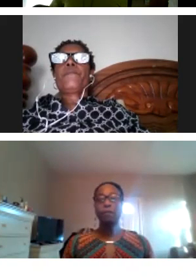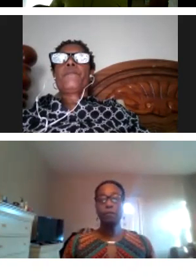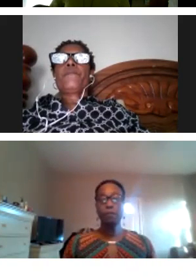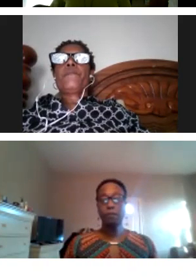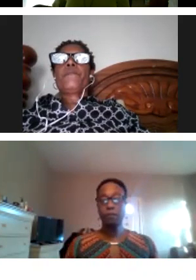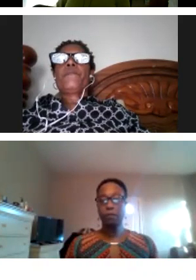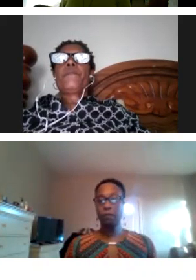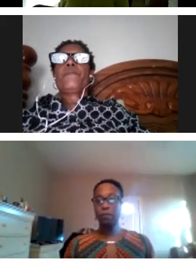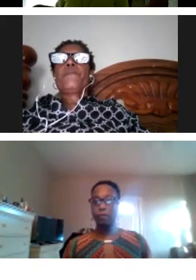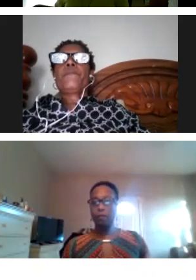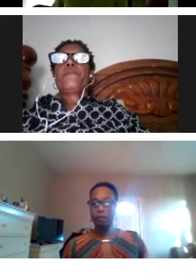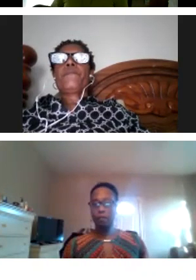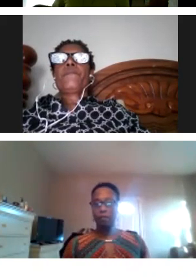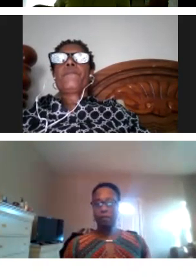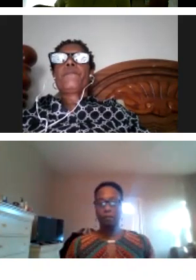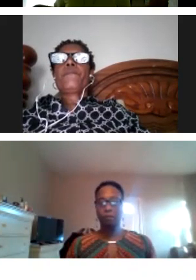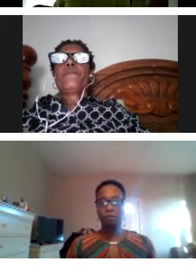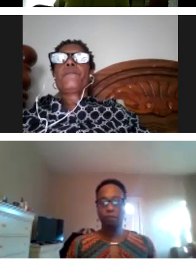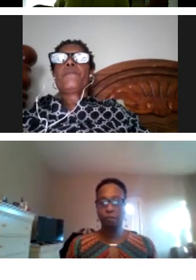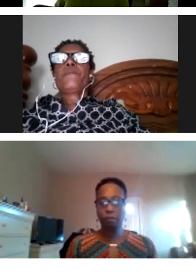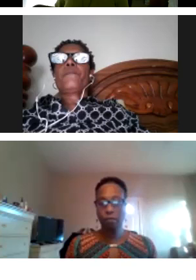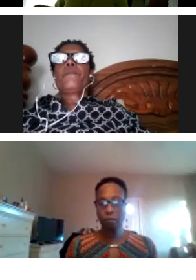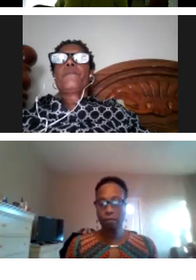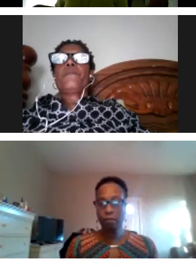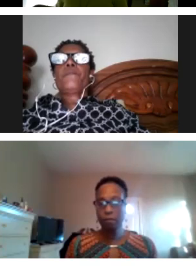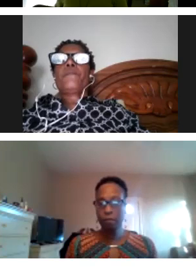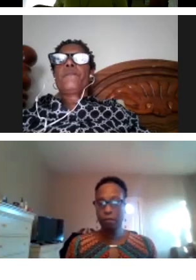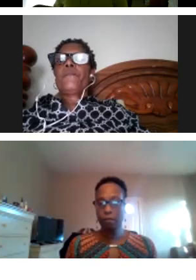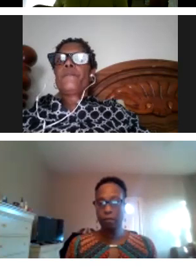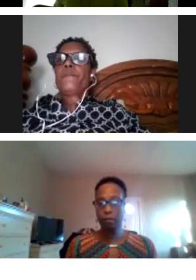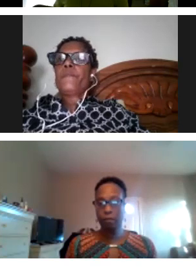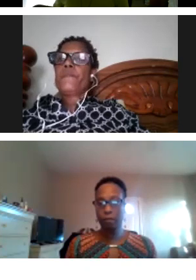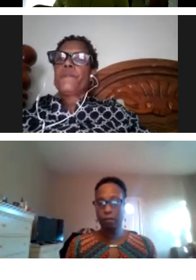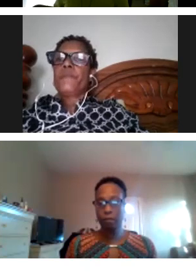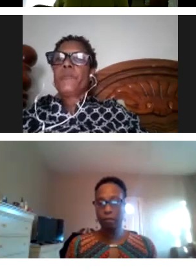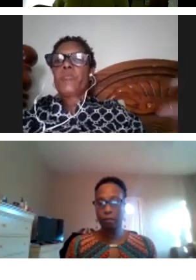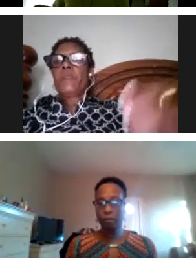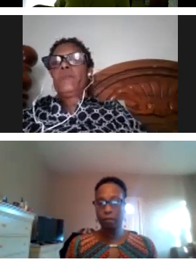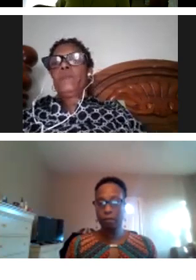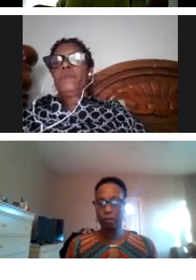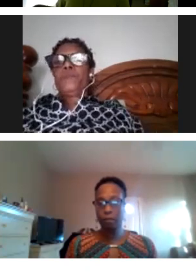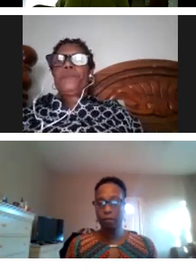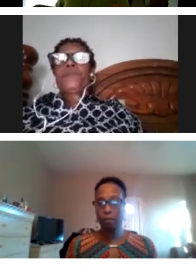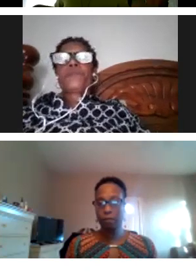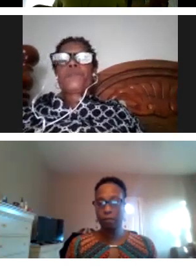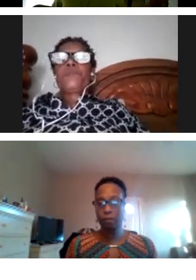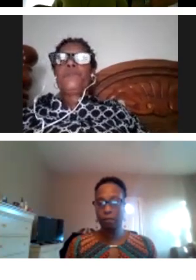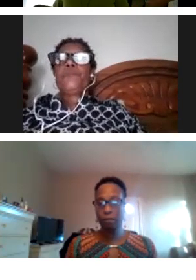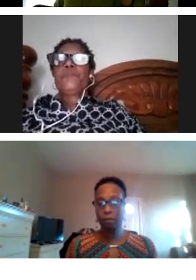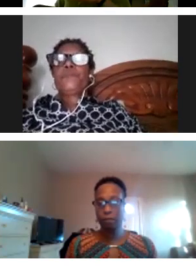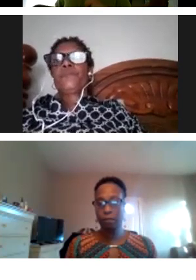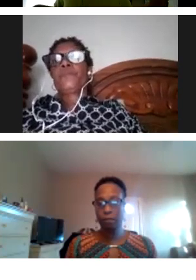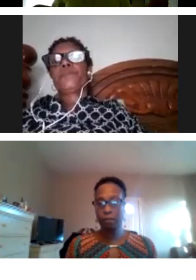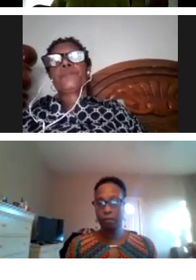So when the Great Depression hit in the 1930s, healthcare became more of a heated debate. We had a number of people who were moving